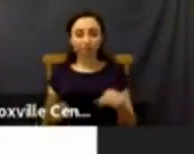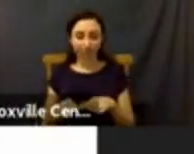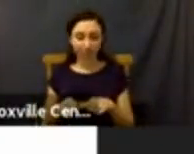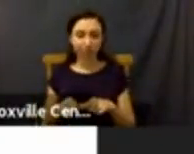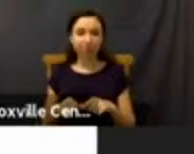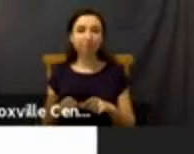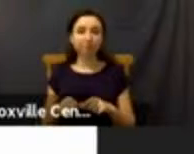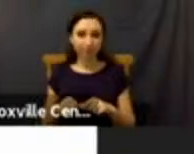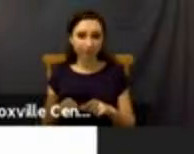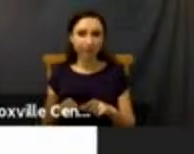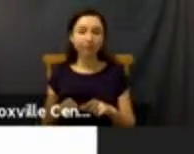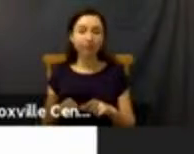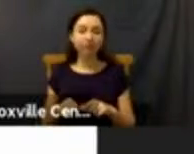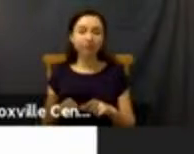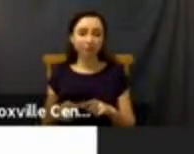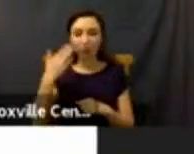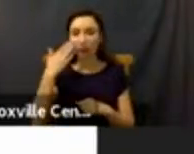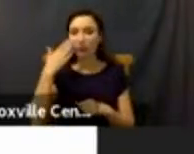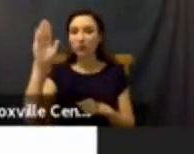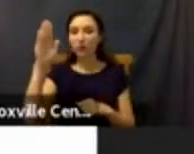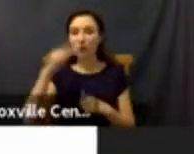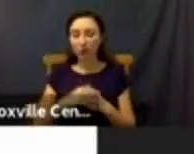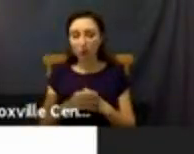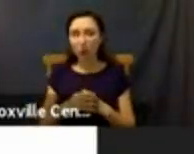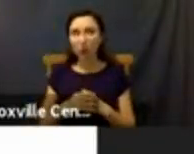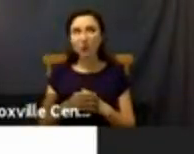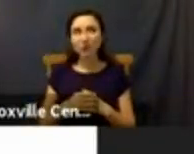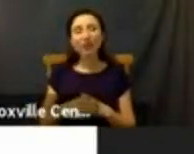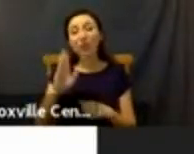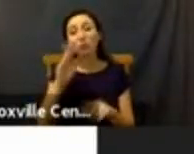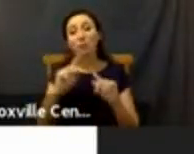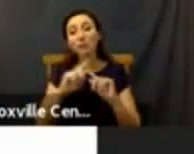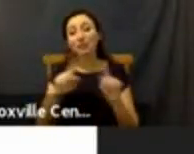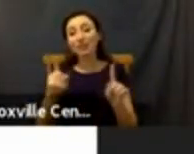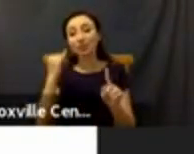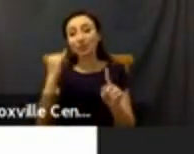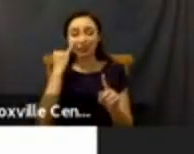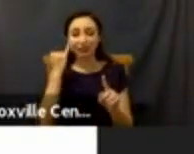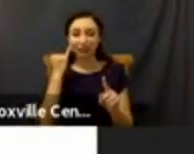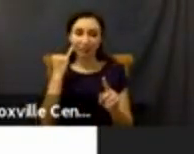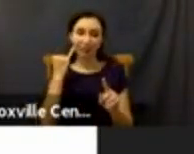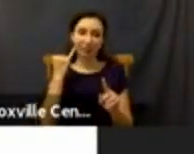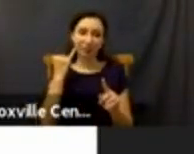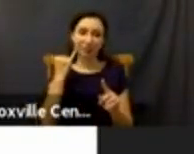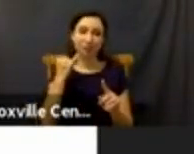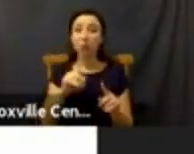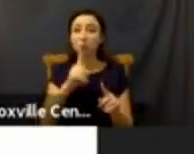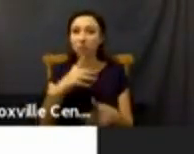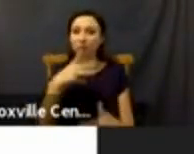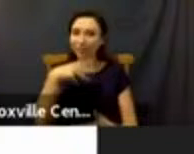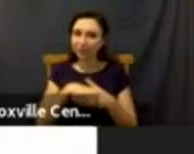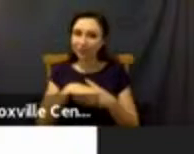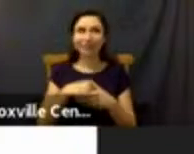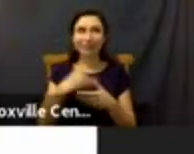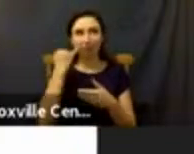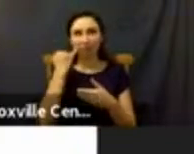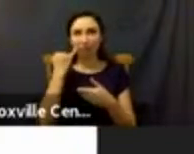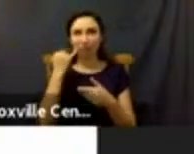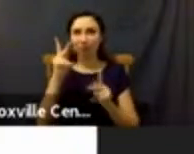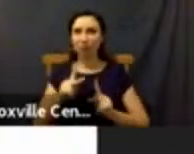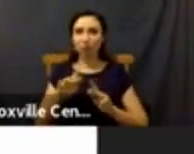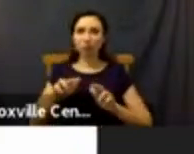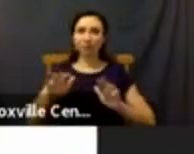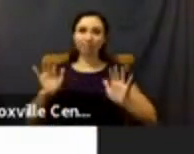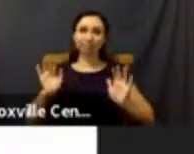I don't know that this is, so it'd be different if we were checked out, but we're very engaged. And so,